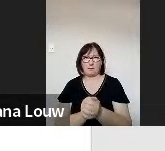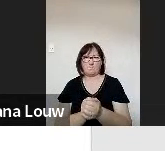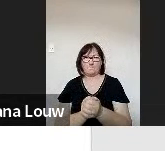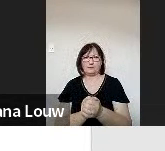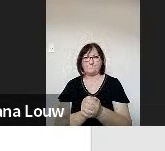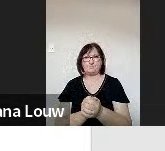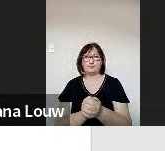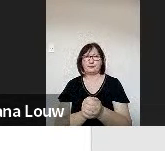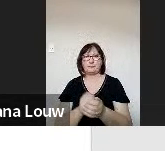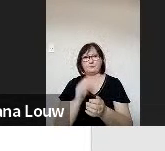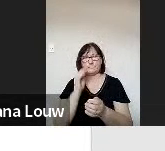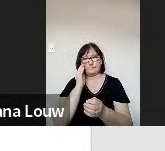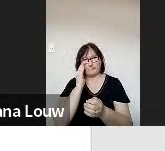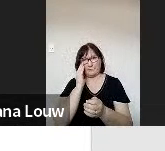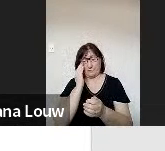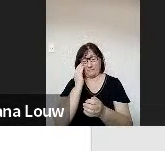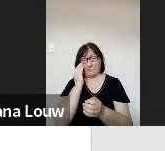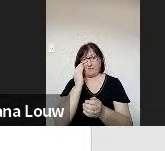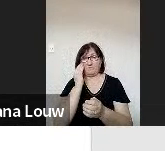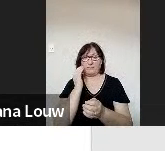for mixtures of composite